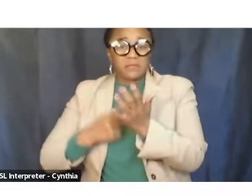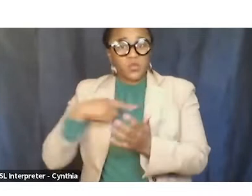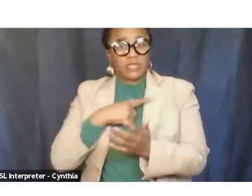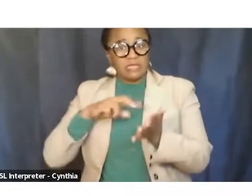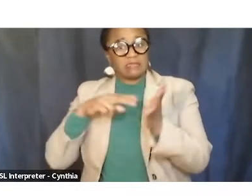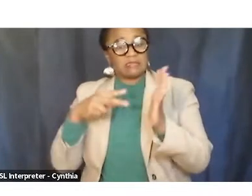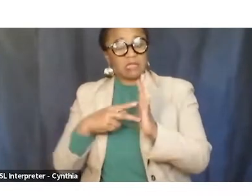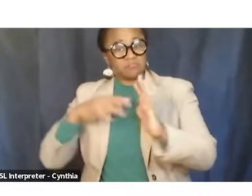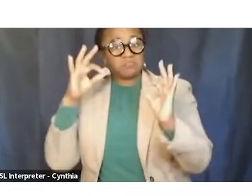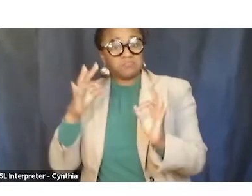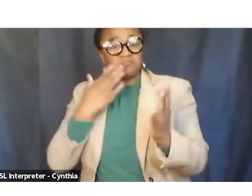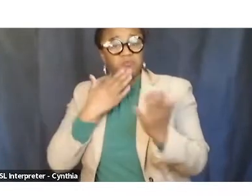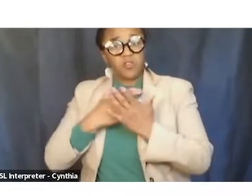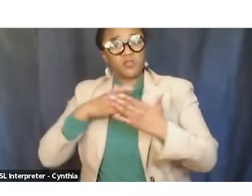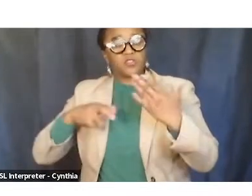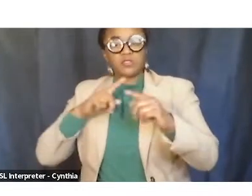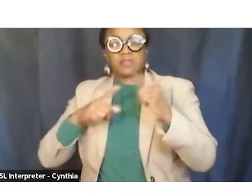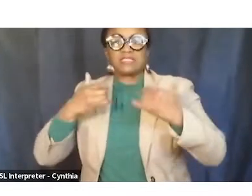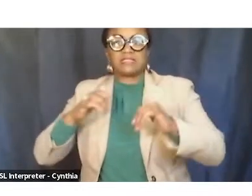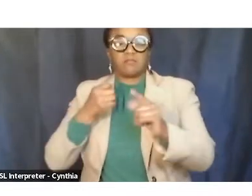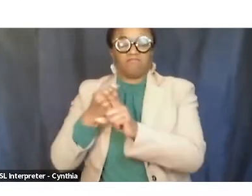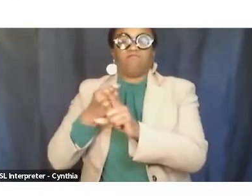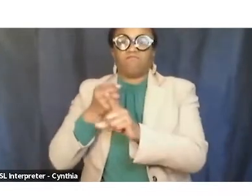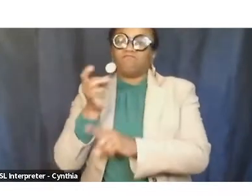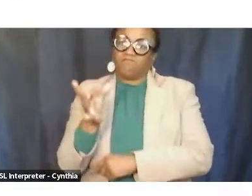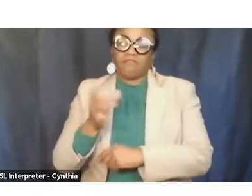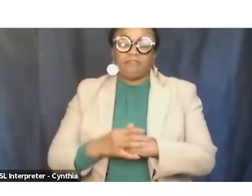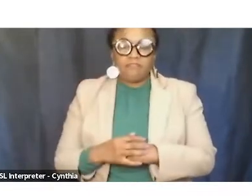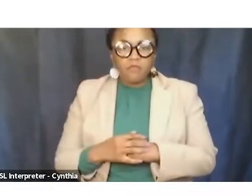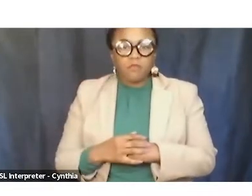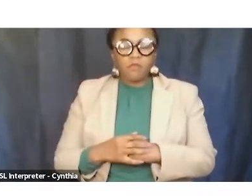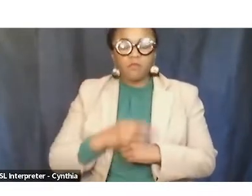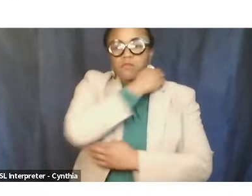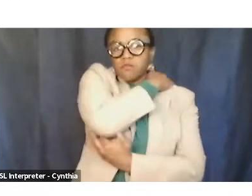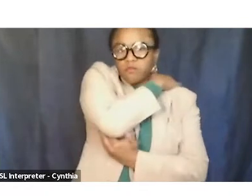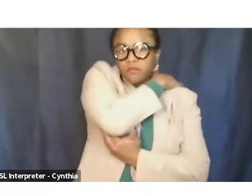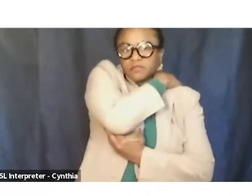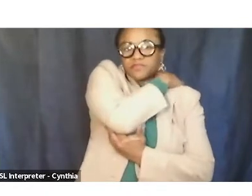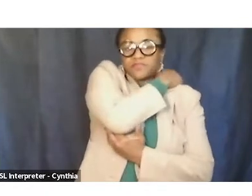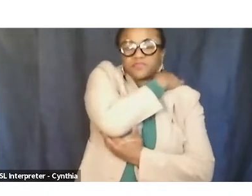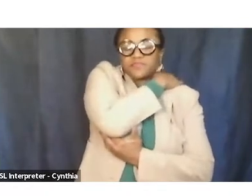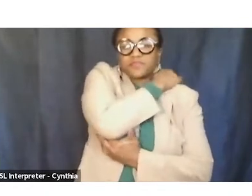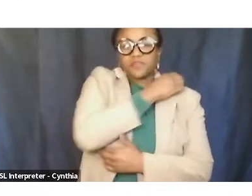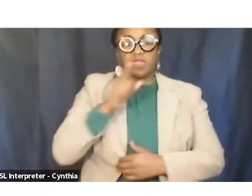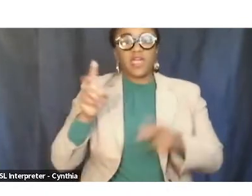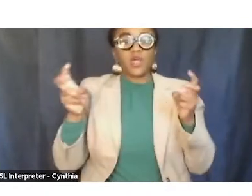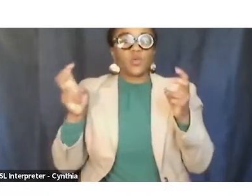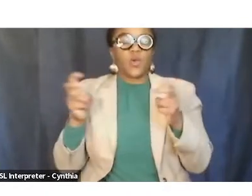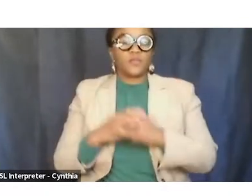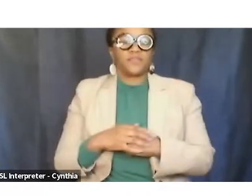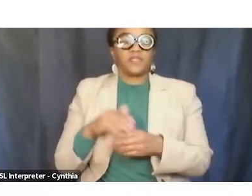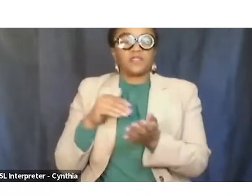can still have very, very harmful consequences. This is a quote from Dr. Sophia